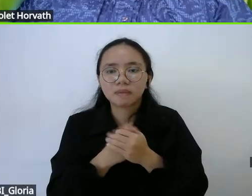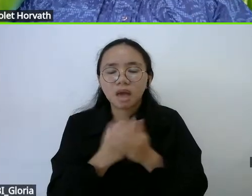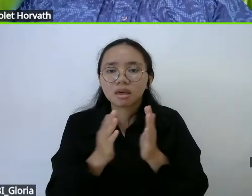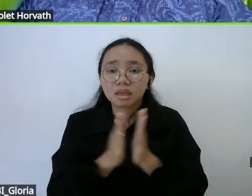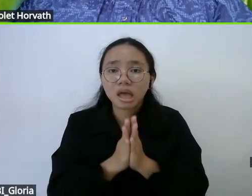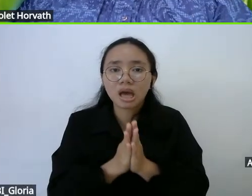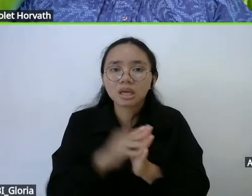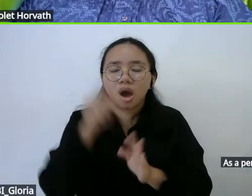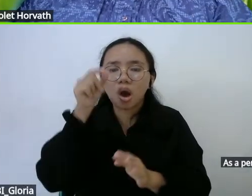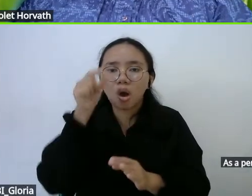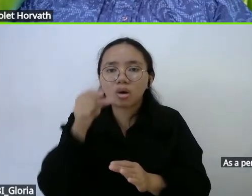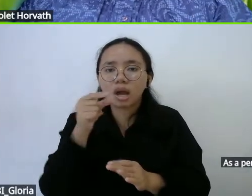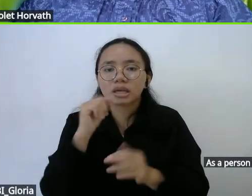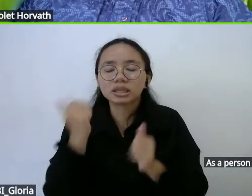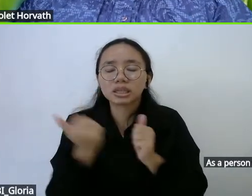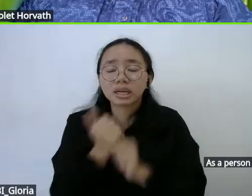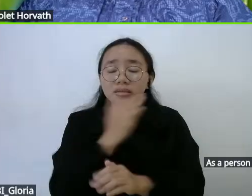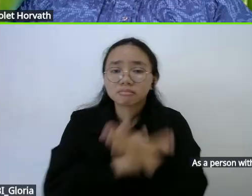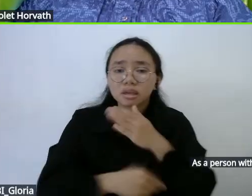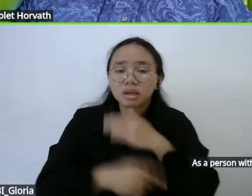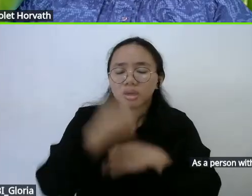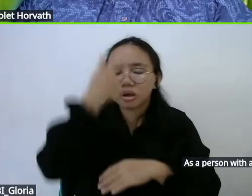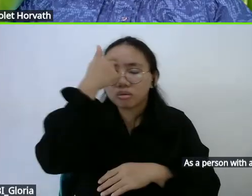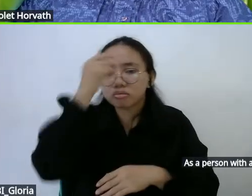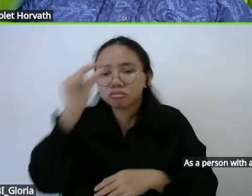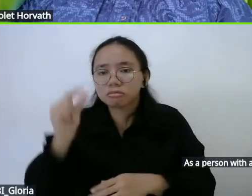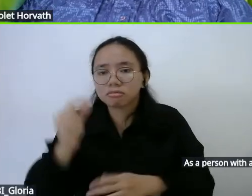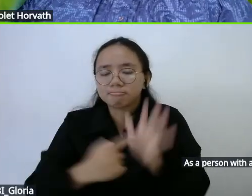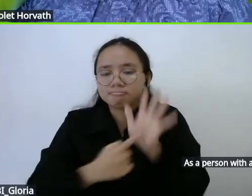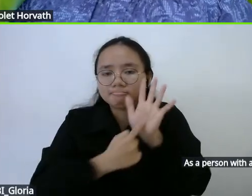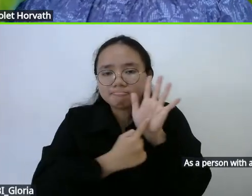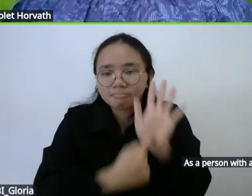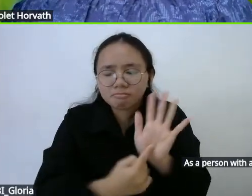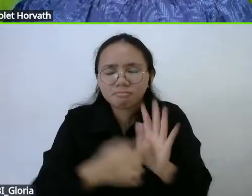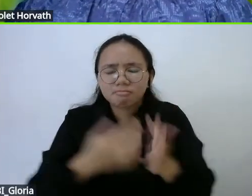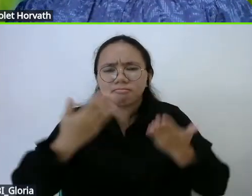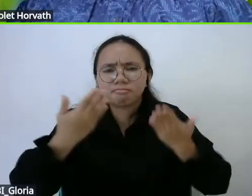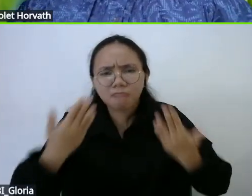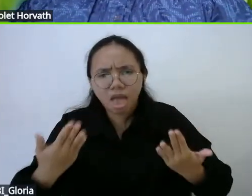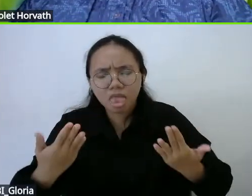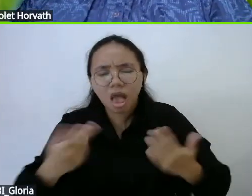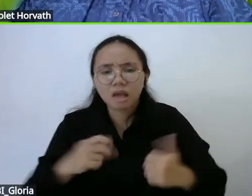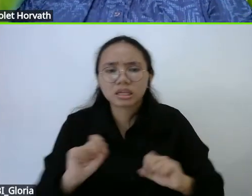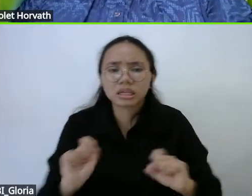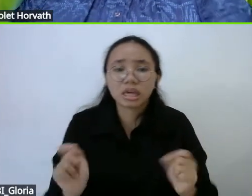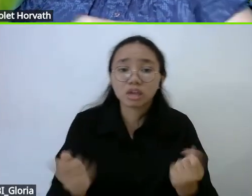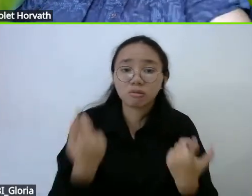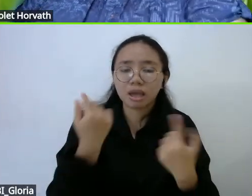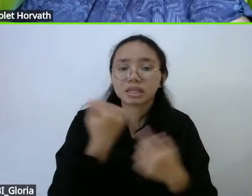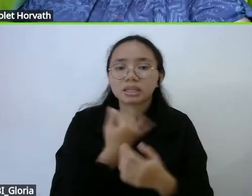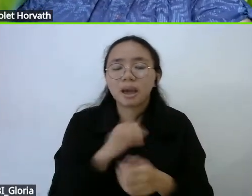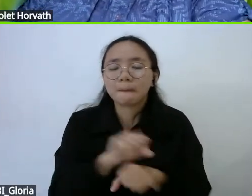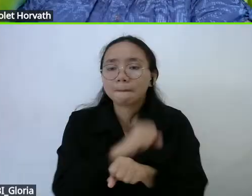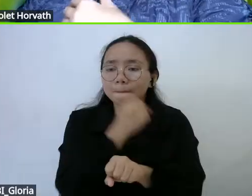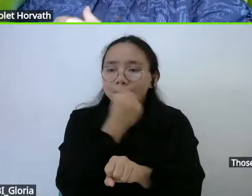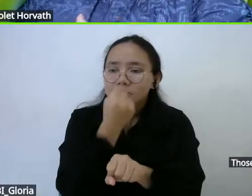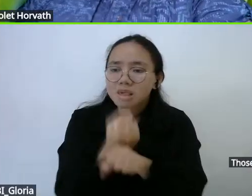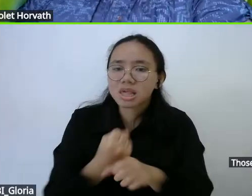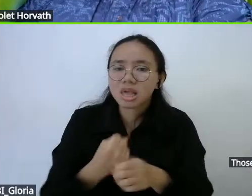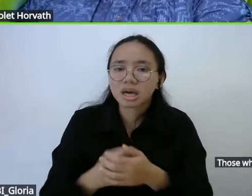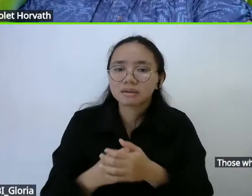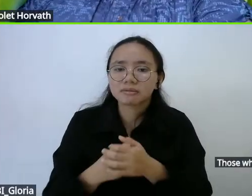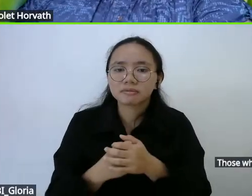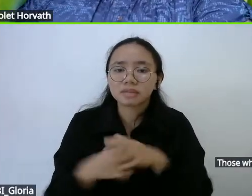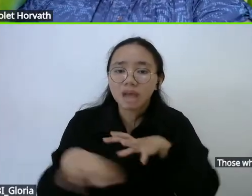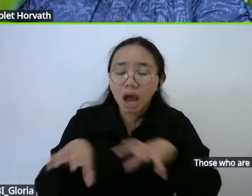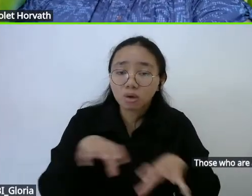show others what life can be like, those who are afraid to say that they are. So first, I